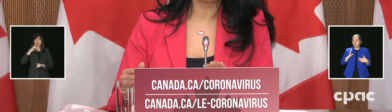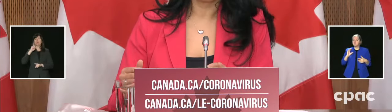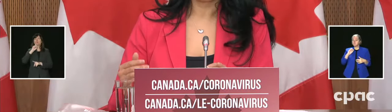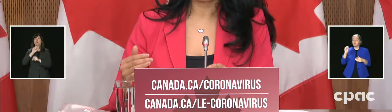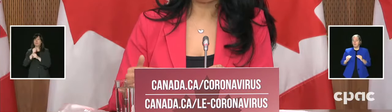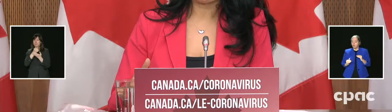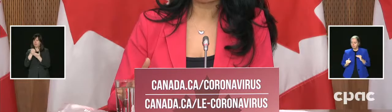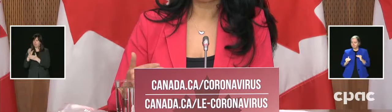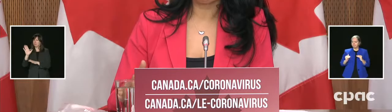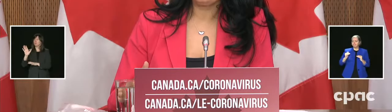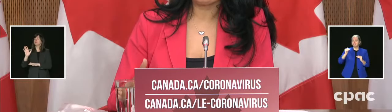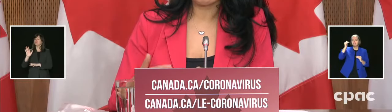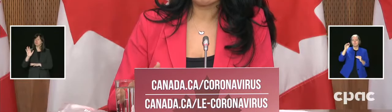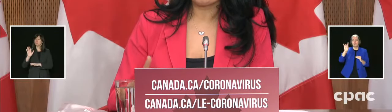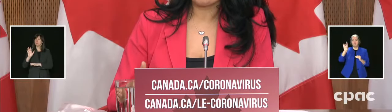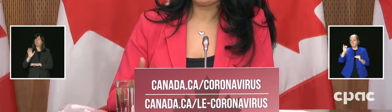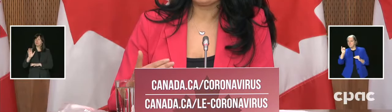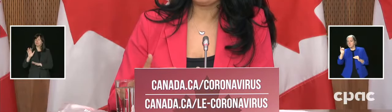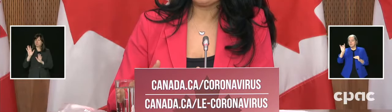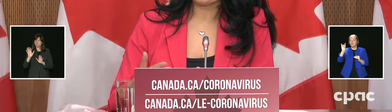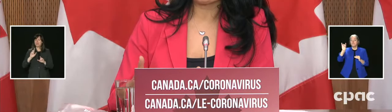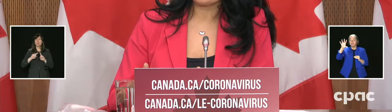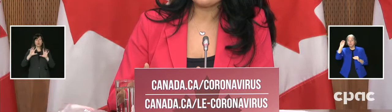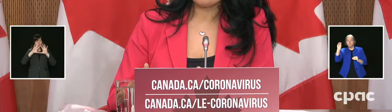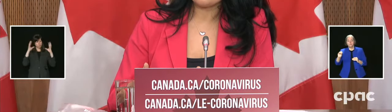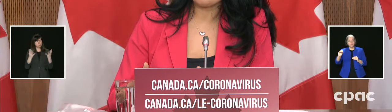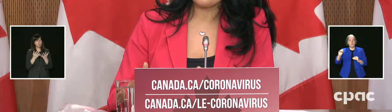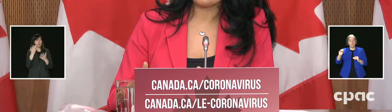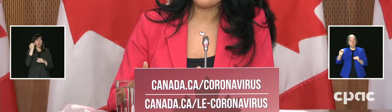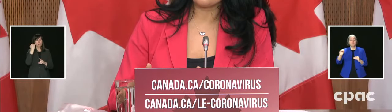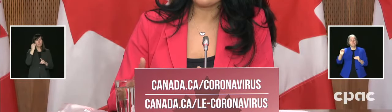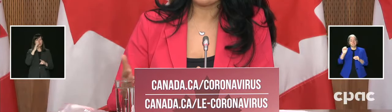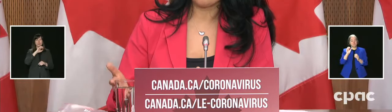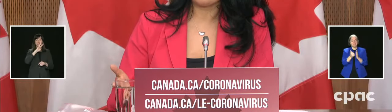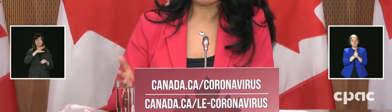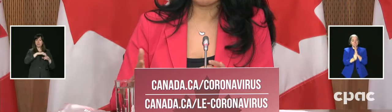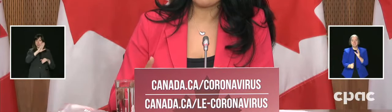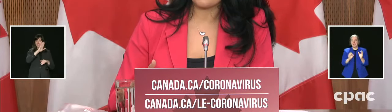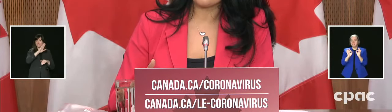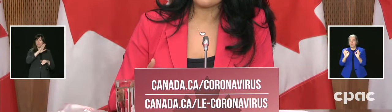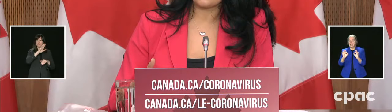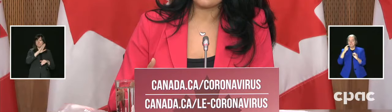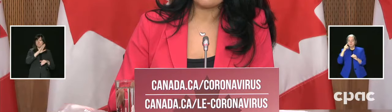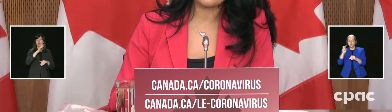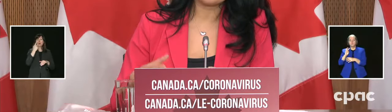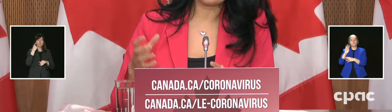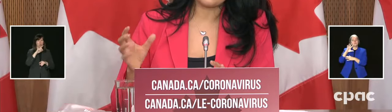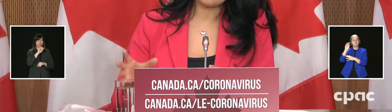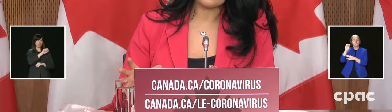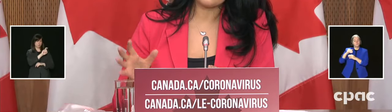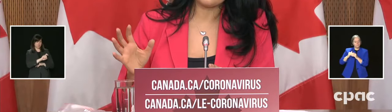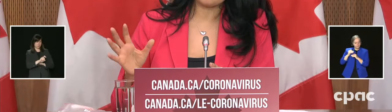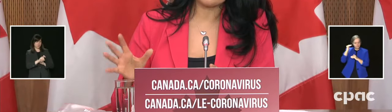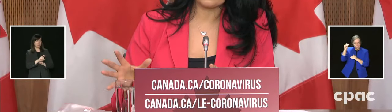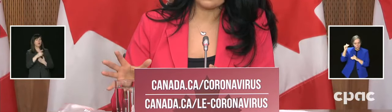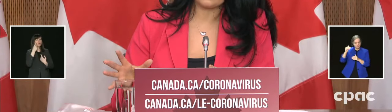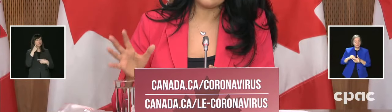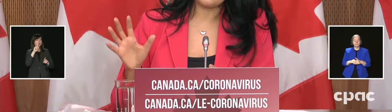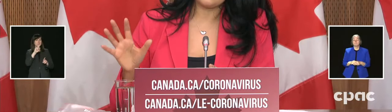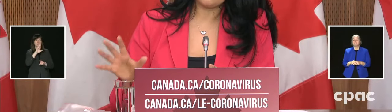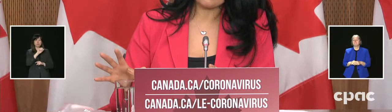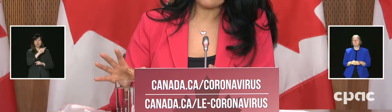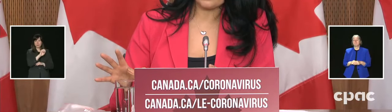evidence. But what we're seeing overall in people that are 65 years of age and older for AstraZeneca is that the efficacy that we're